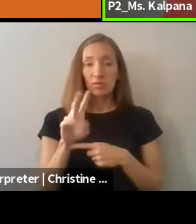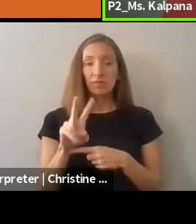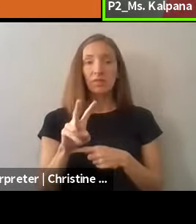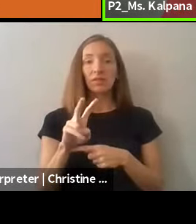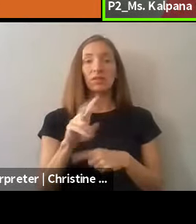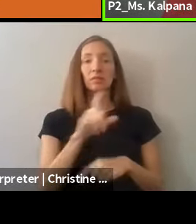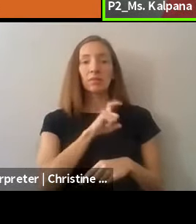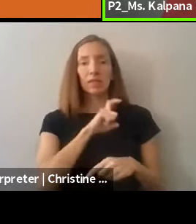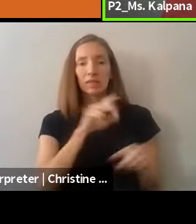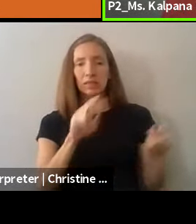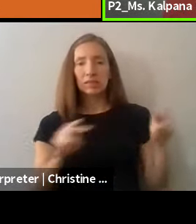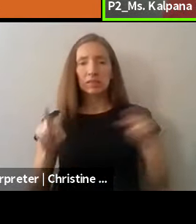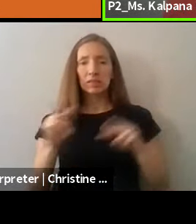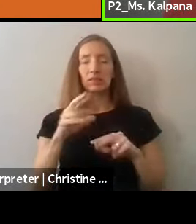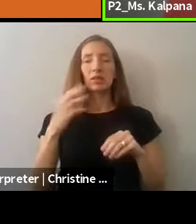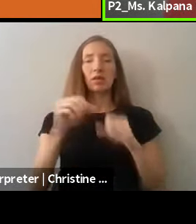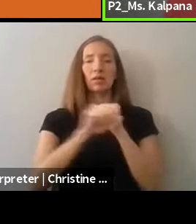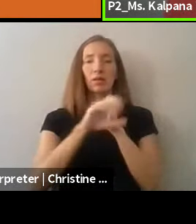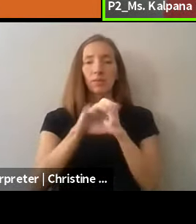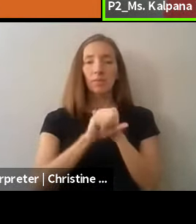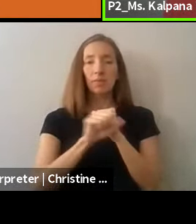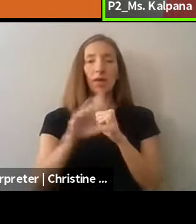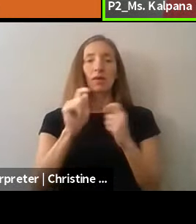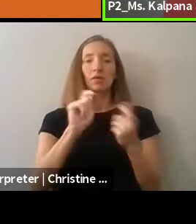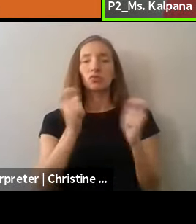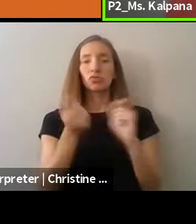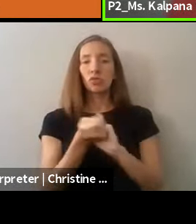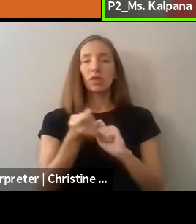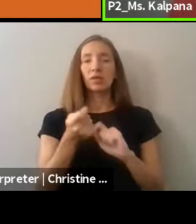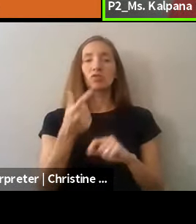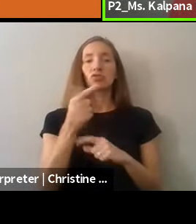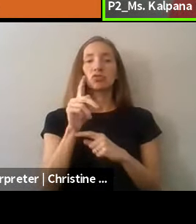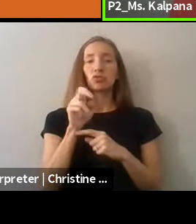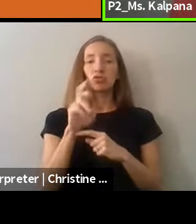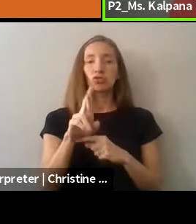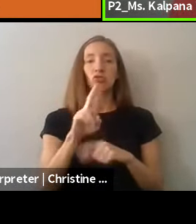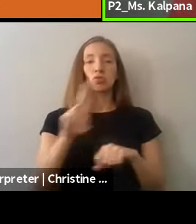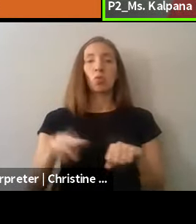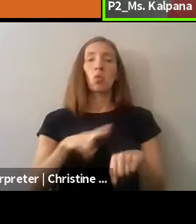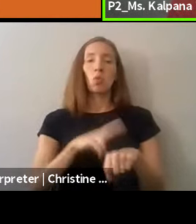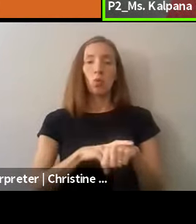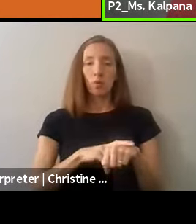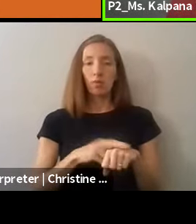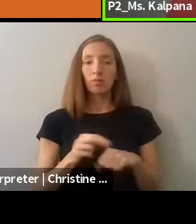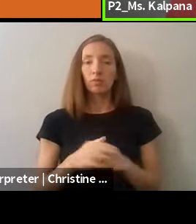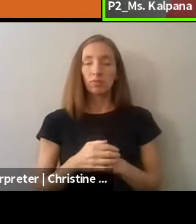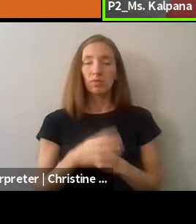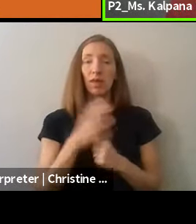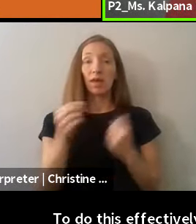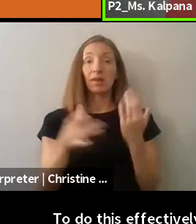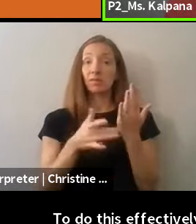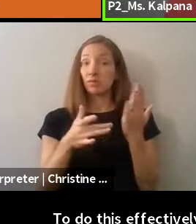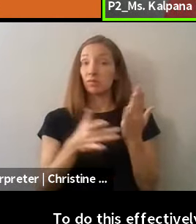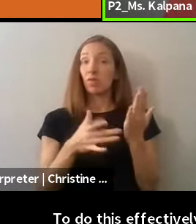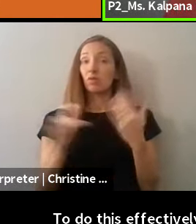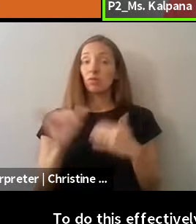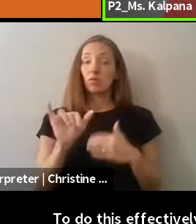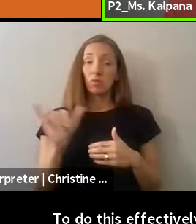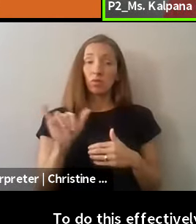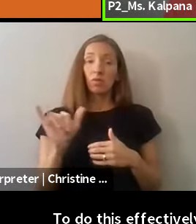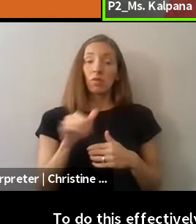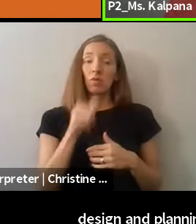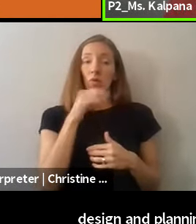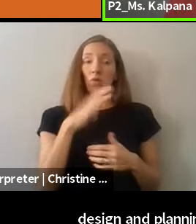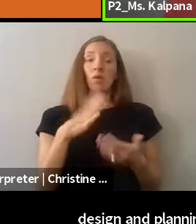generating data, as well as harnessing technology and the digital space. Women's rights groups have led this transformation